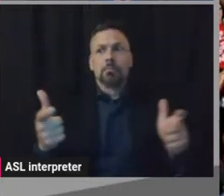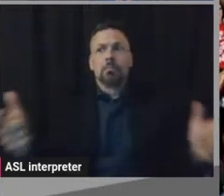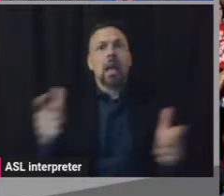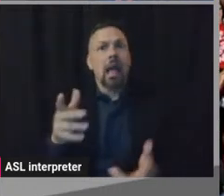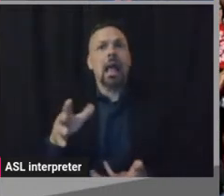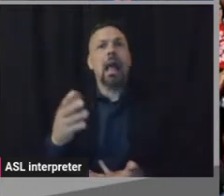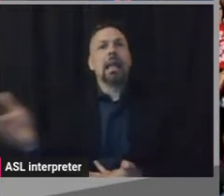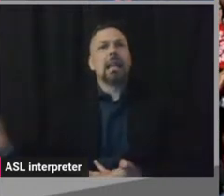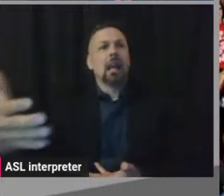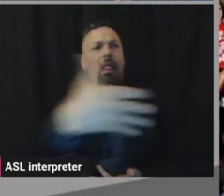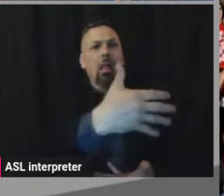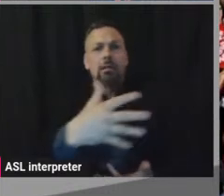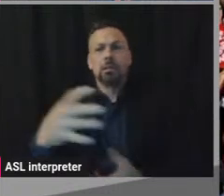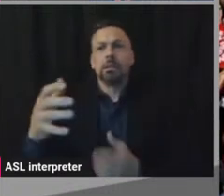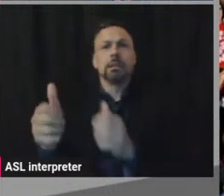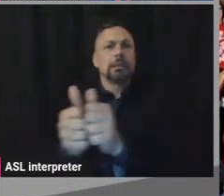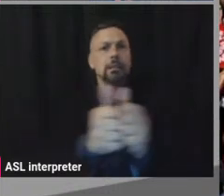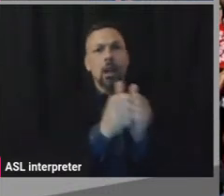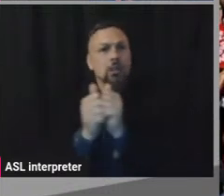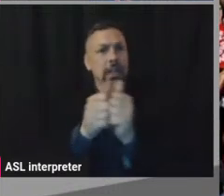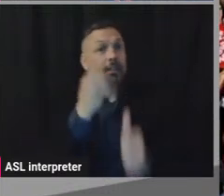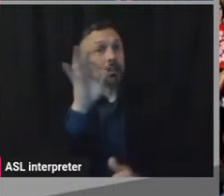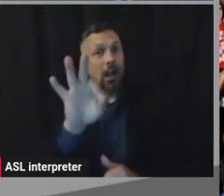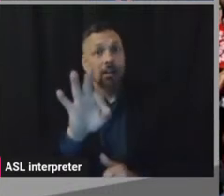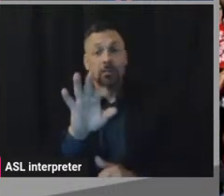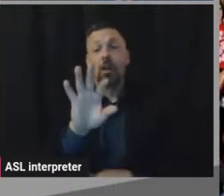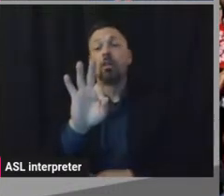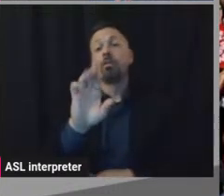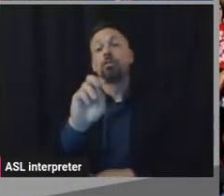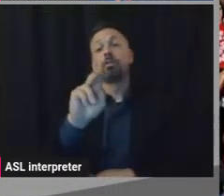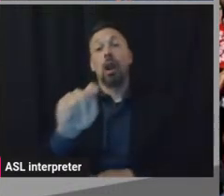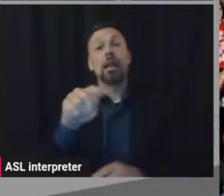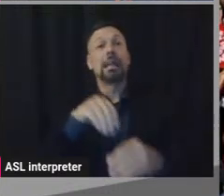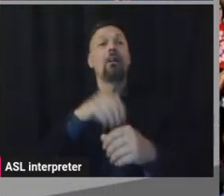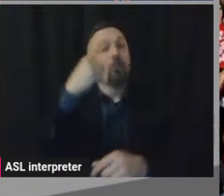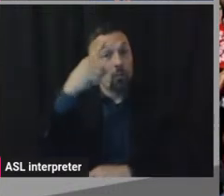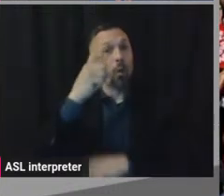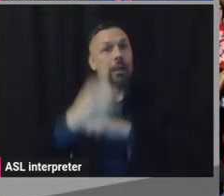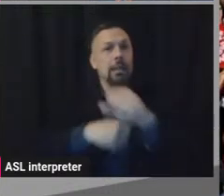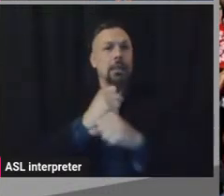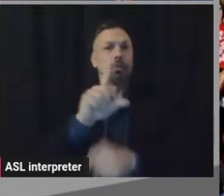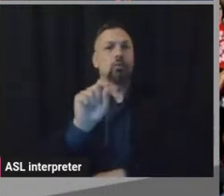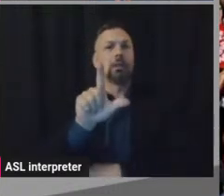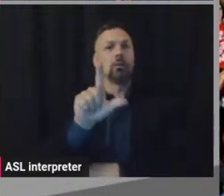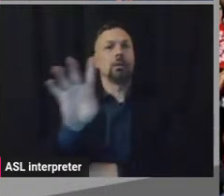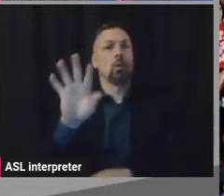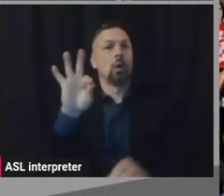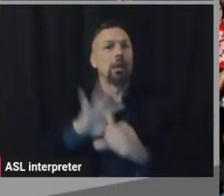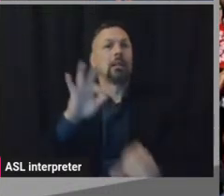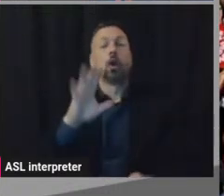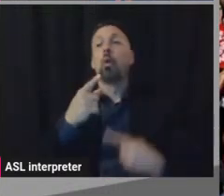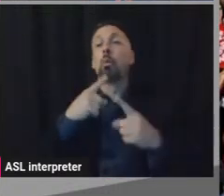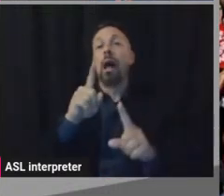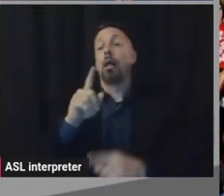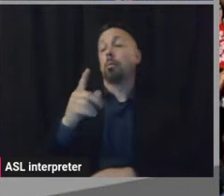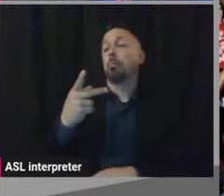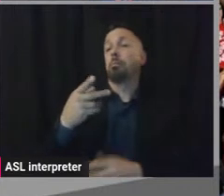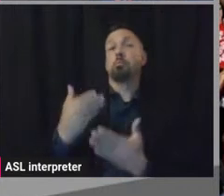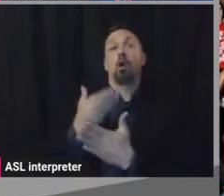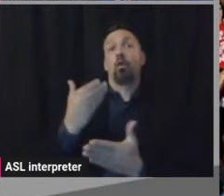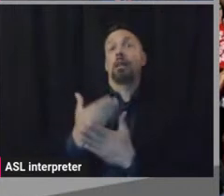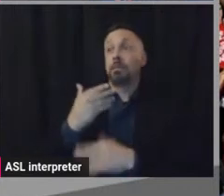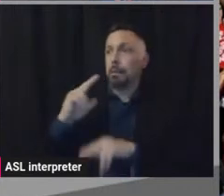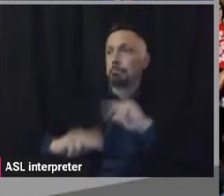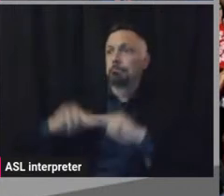of this front for the 2024 elections. So while progressives are building this front, we